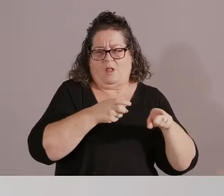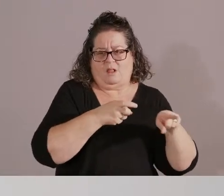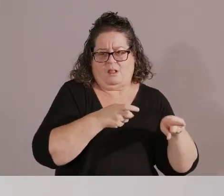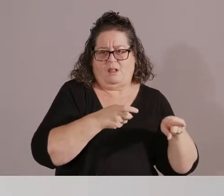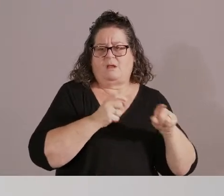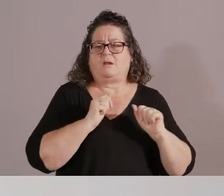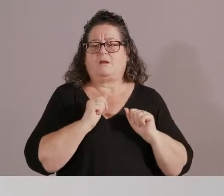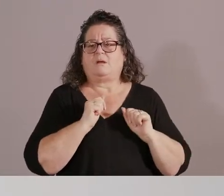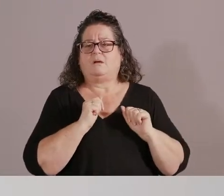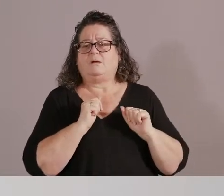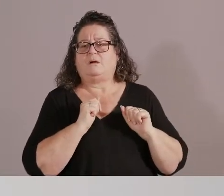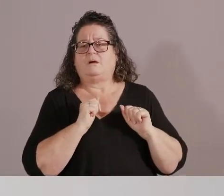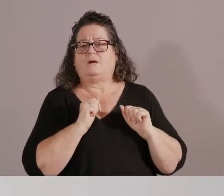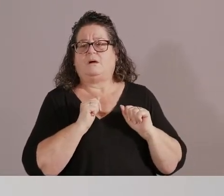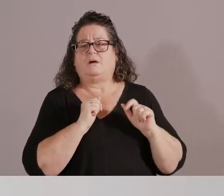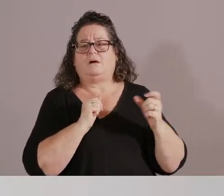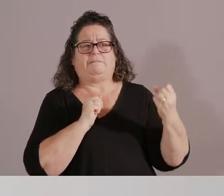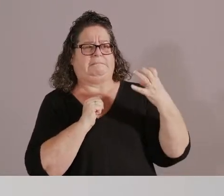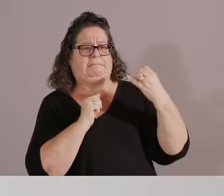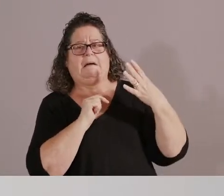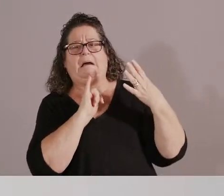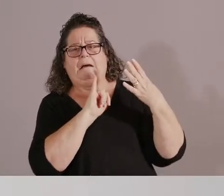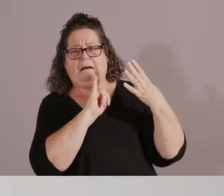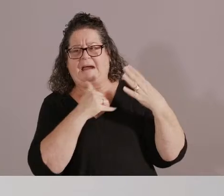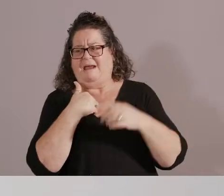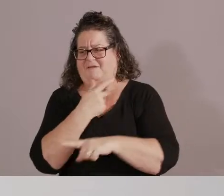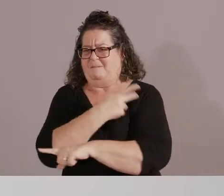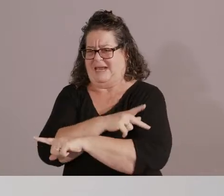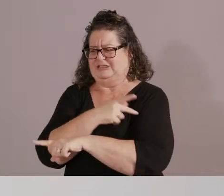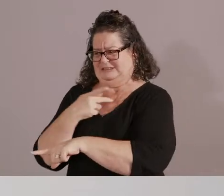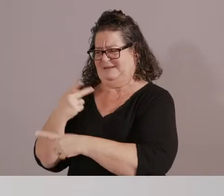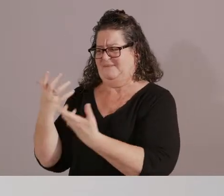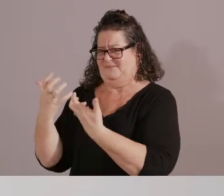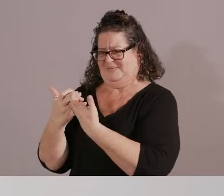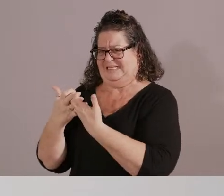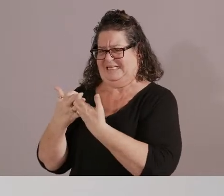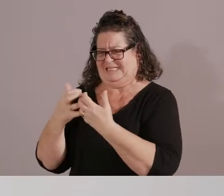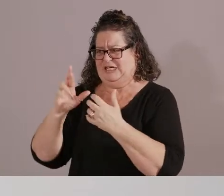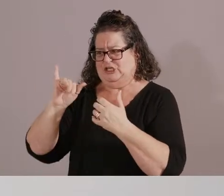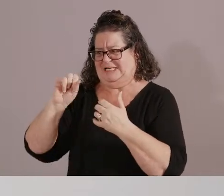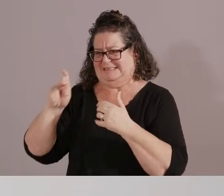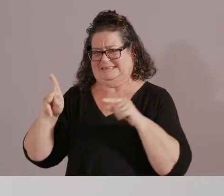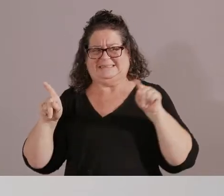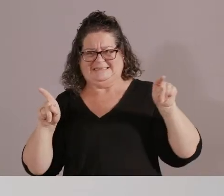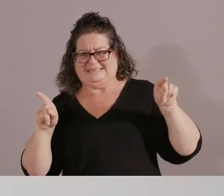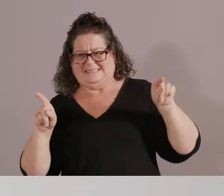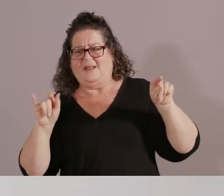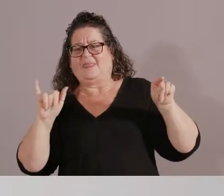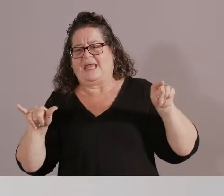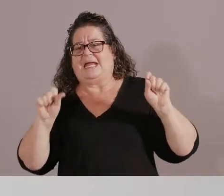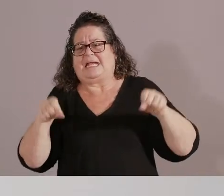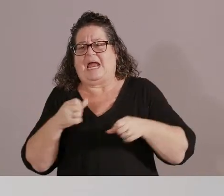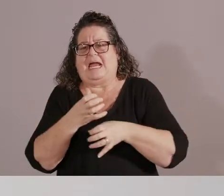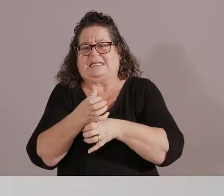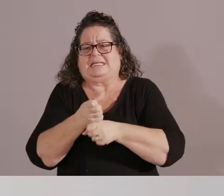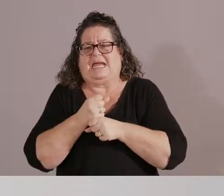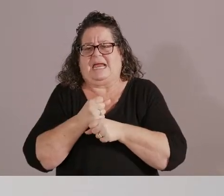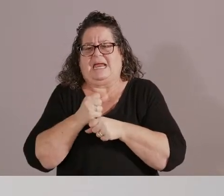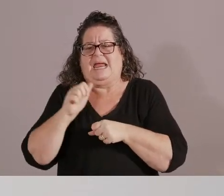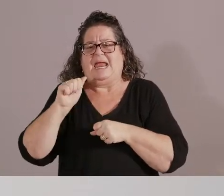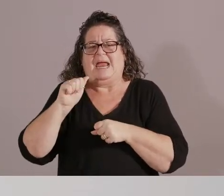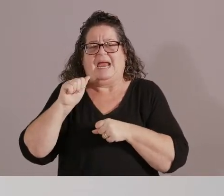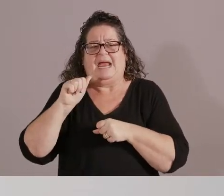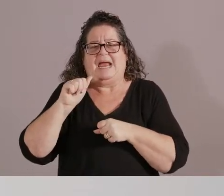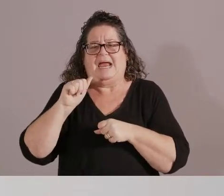they think fits the risk factors and the indications to receive those monoclonal antibodies, to identify where they are